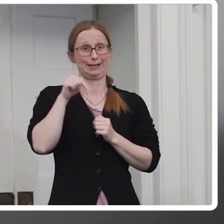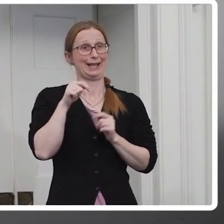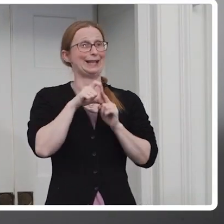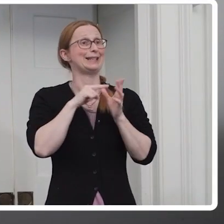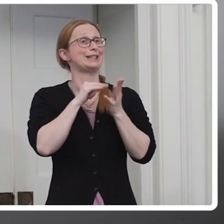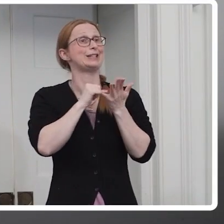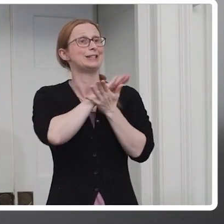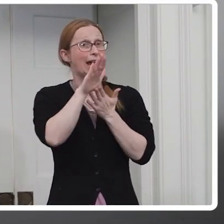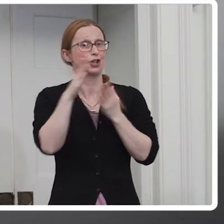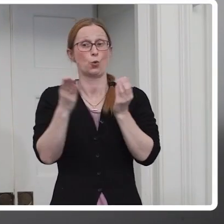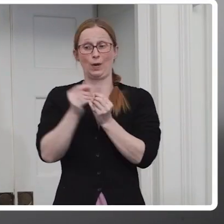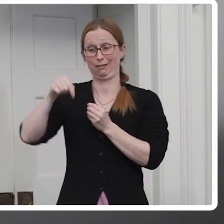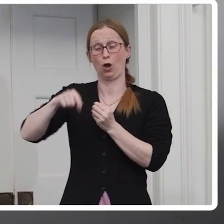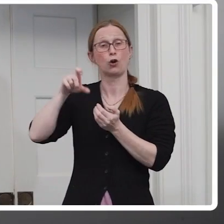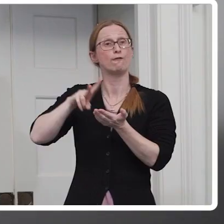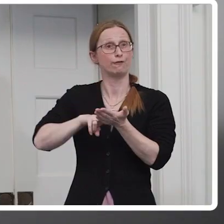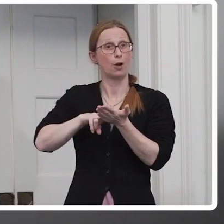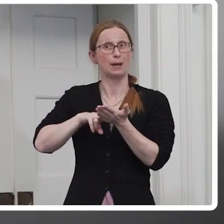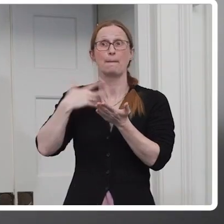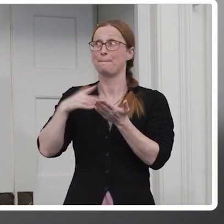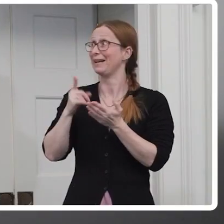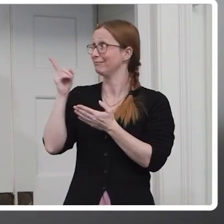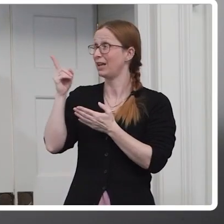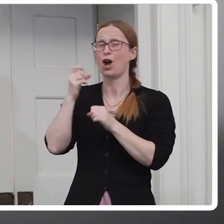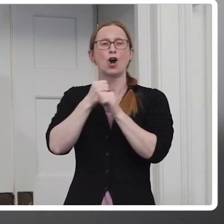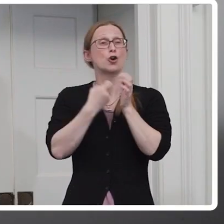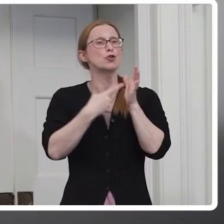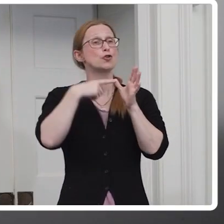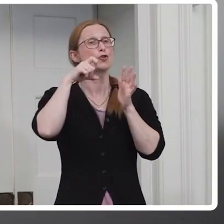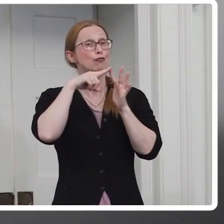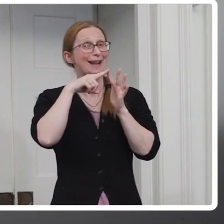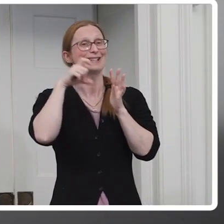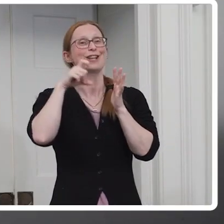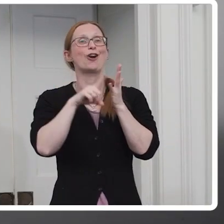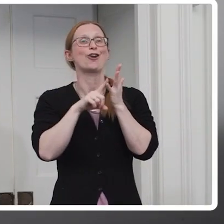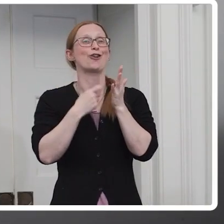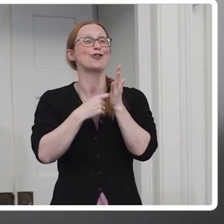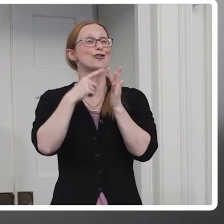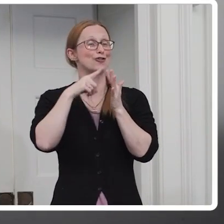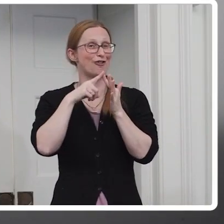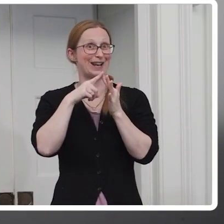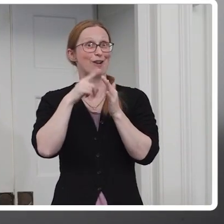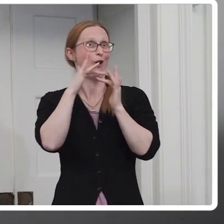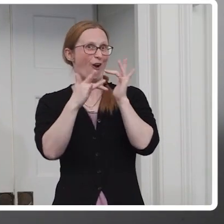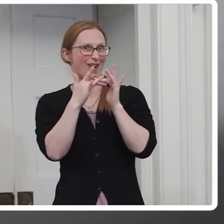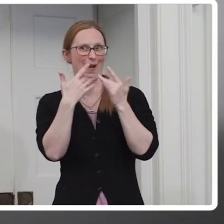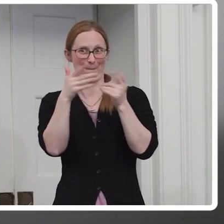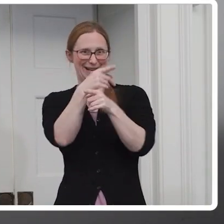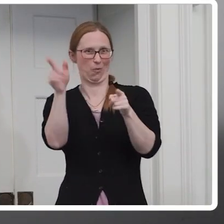with Compton Verney, were thrilled to host Grace Currie, who is with us online, so you all waved to